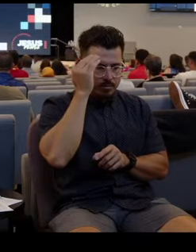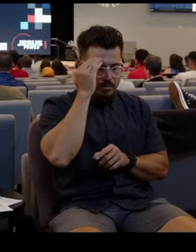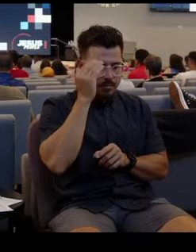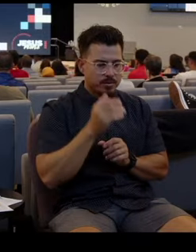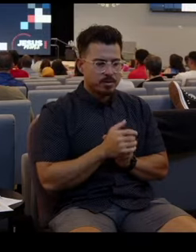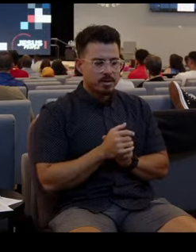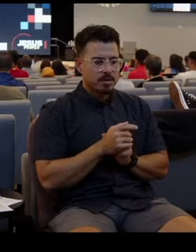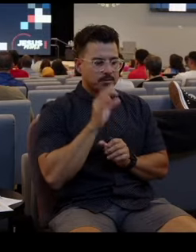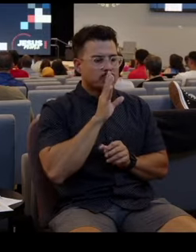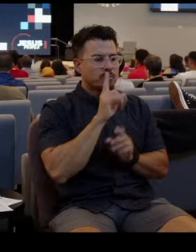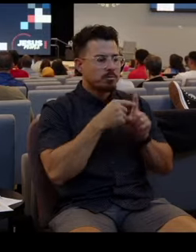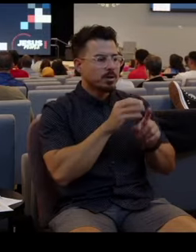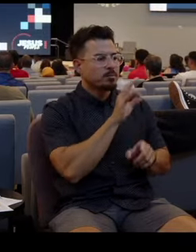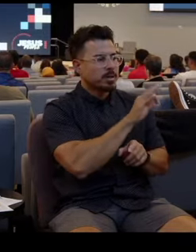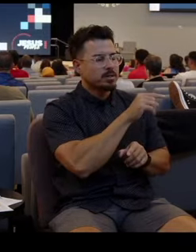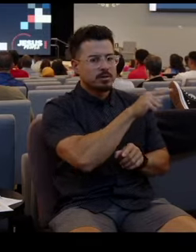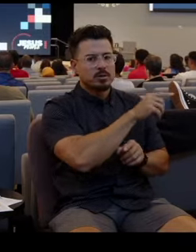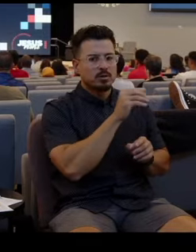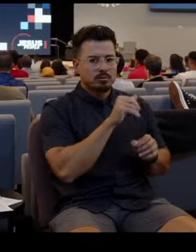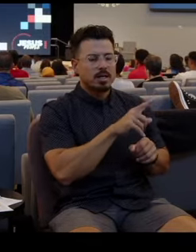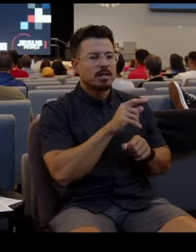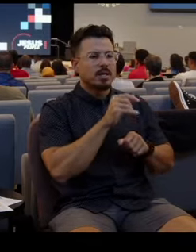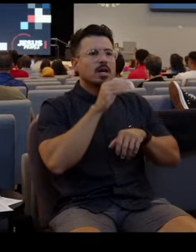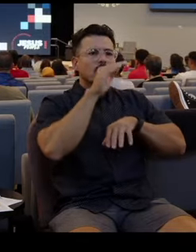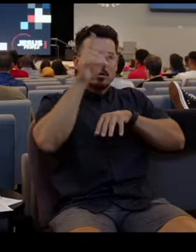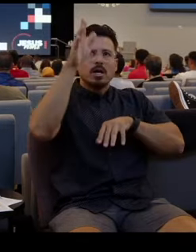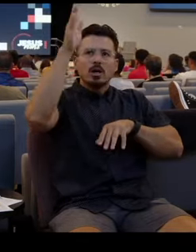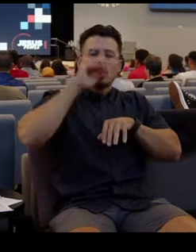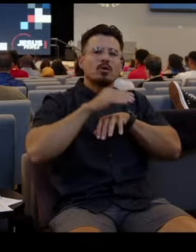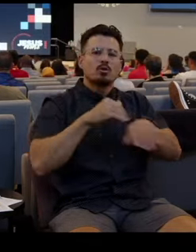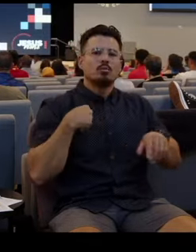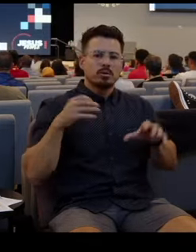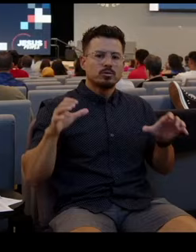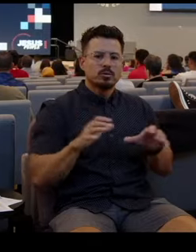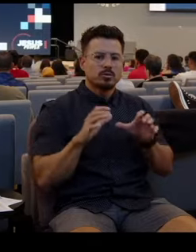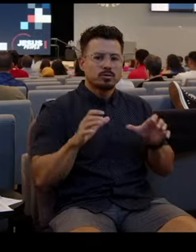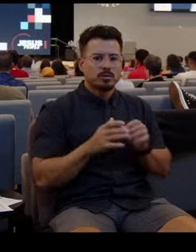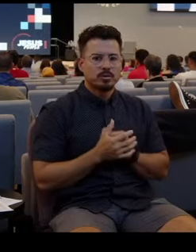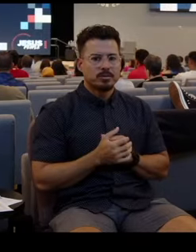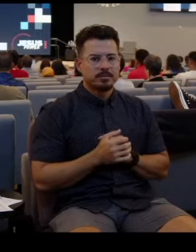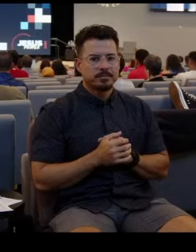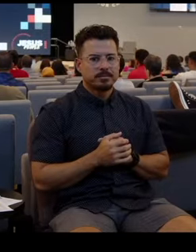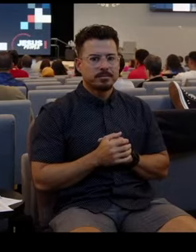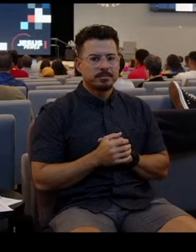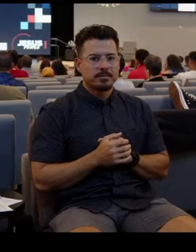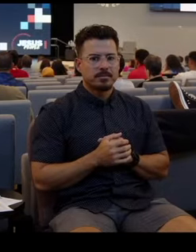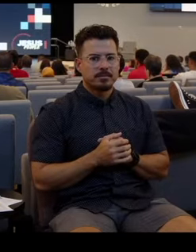this is what God has called me to do. Now let me just close with an illustration here. We're going to have a prayer.